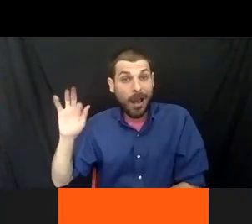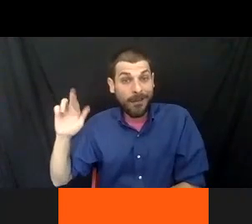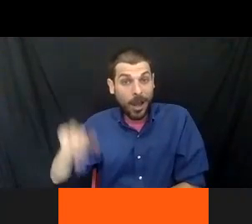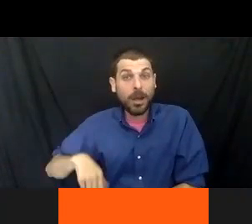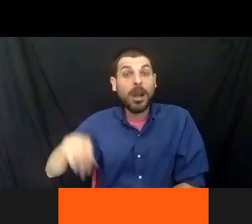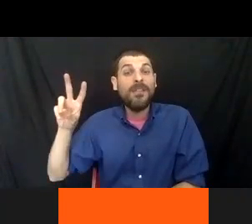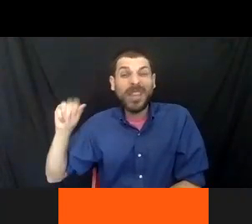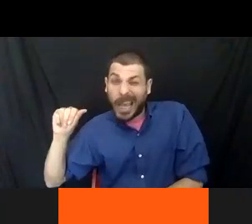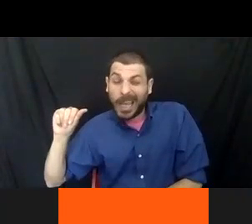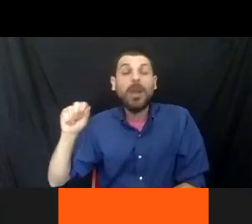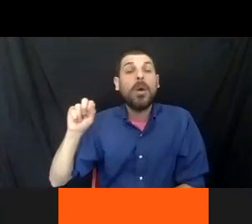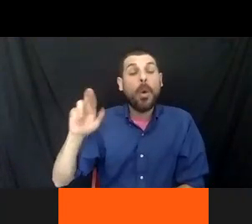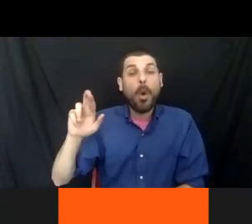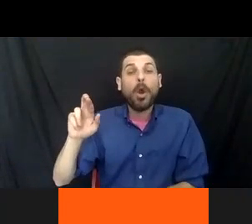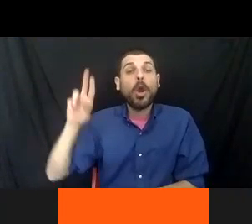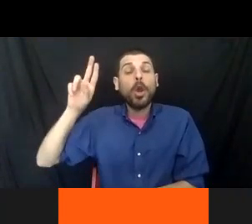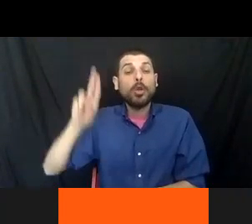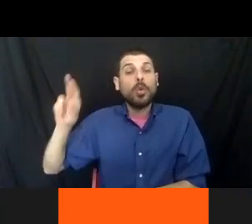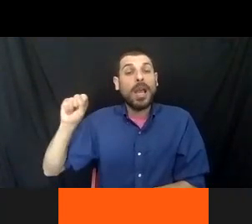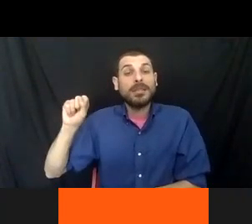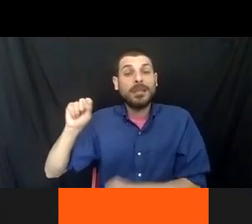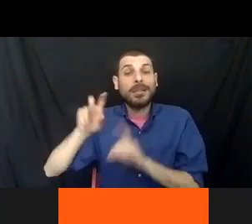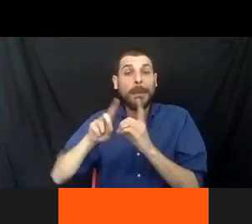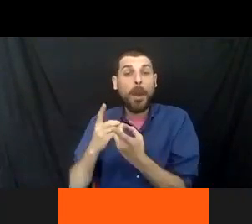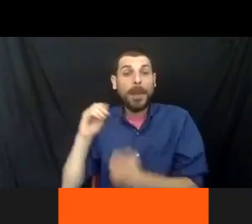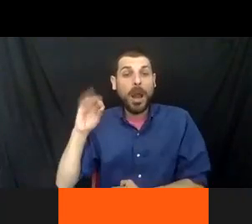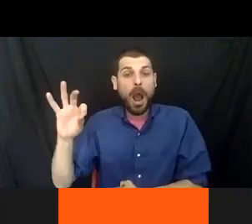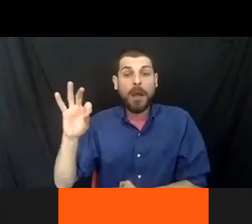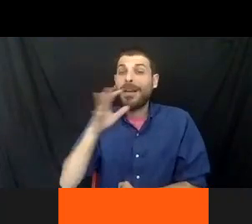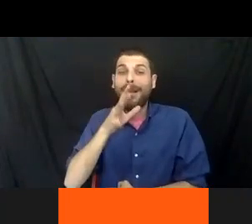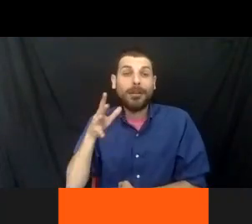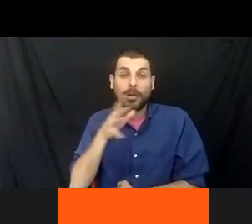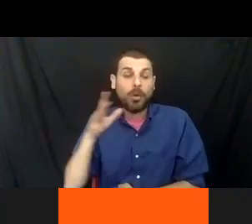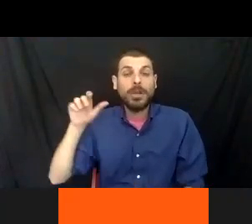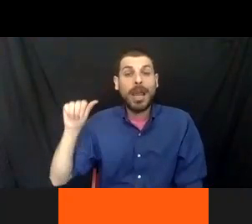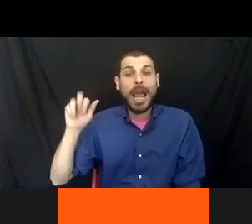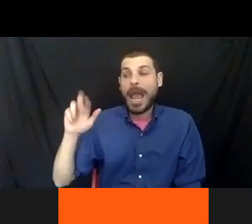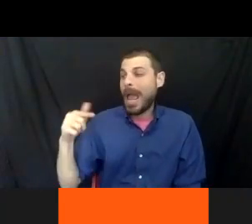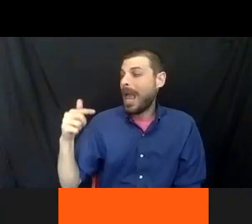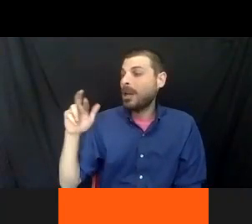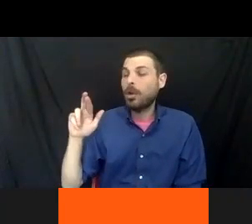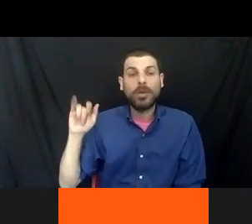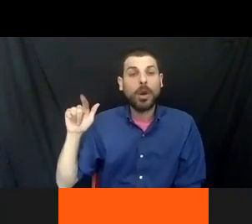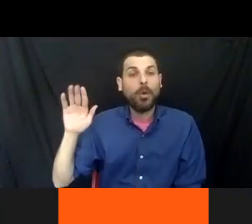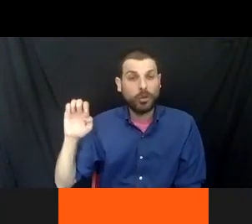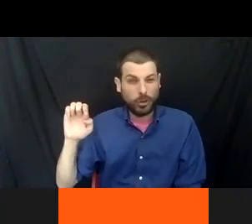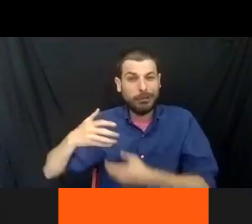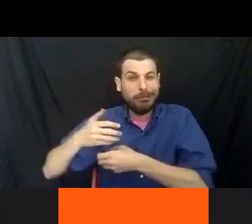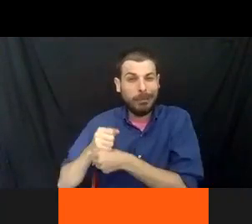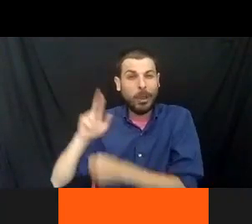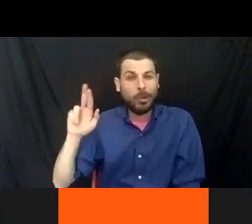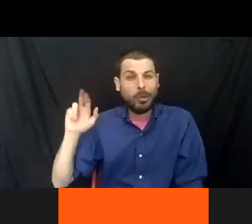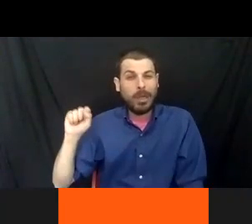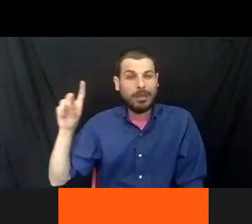or the U.S. Department of Agriculture, the USDA. And when we talk about FHA